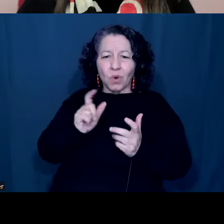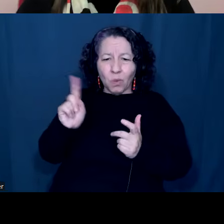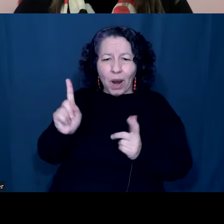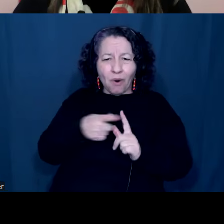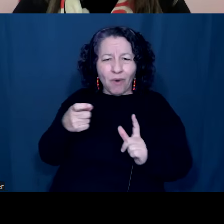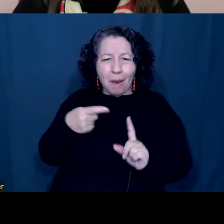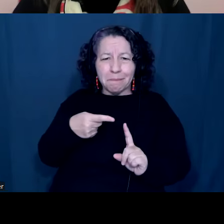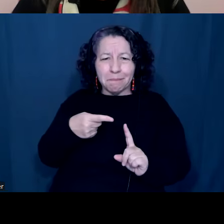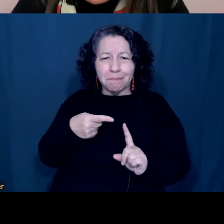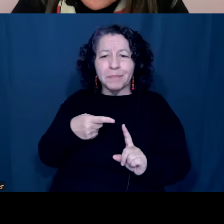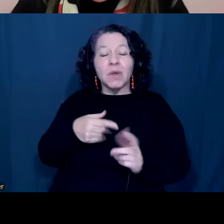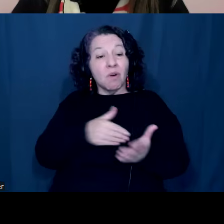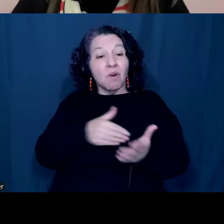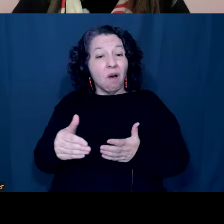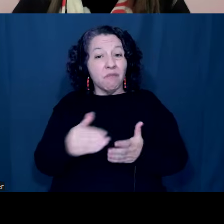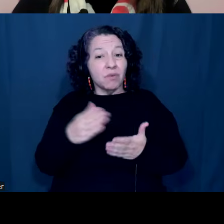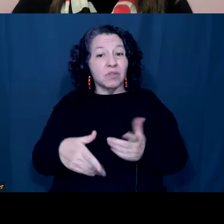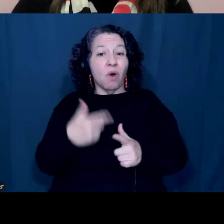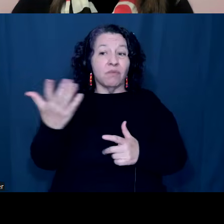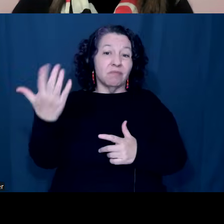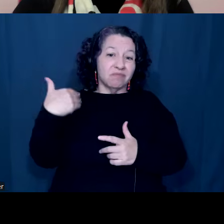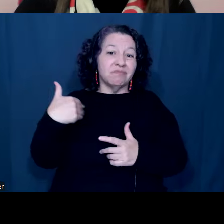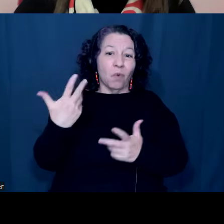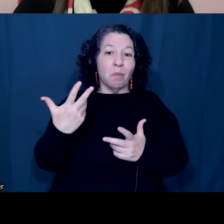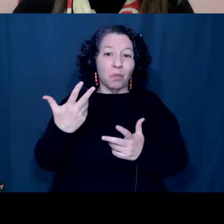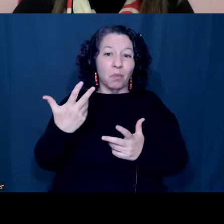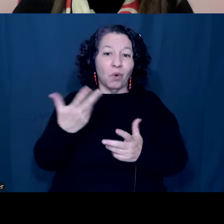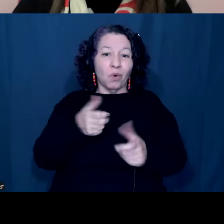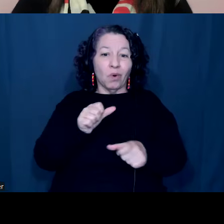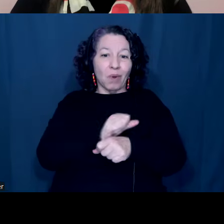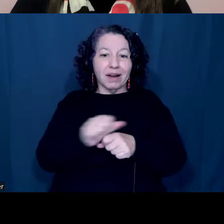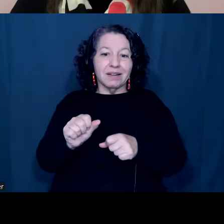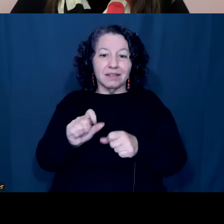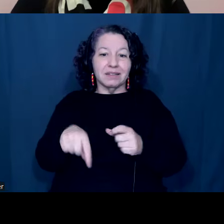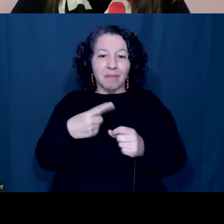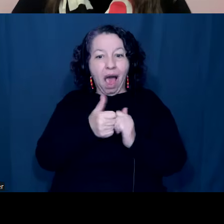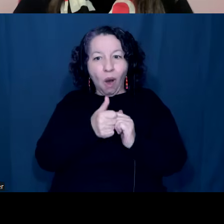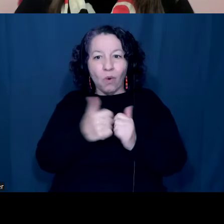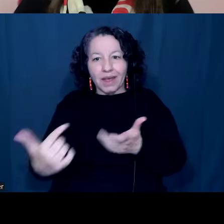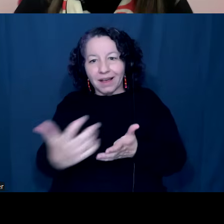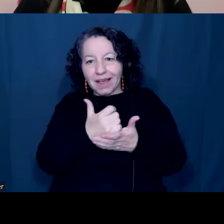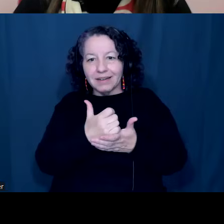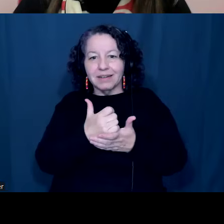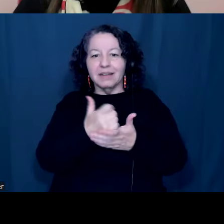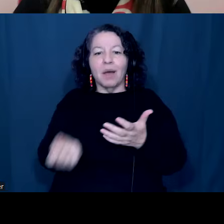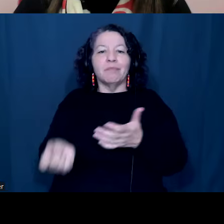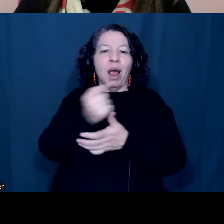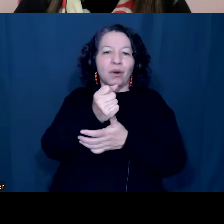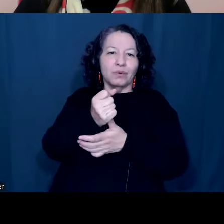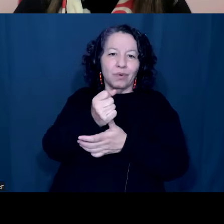of earlier collecting practices that prioritized acquisition over documentation.